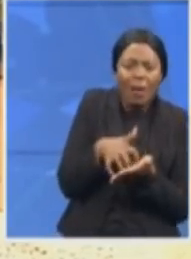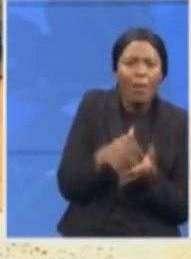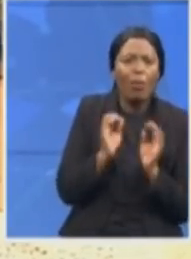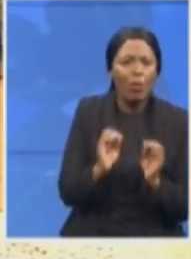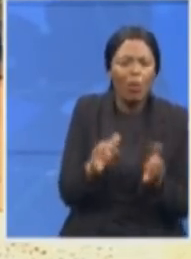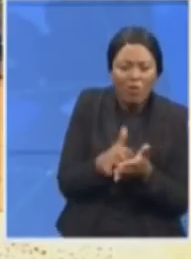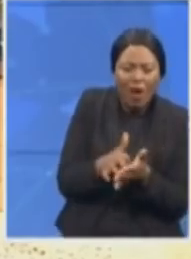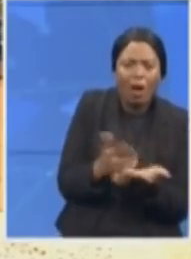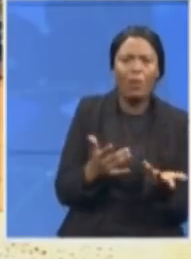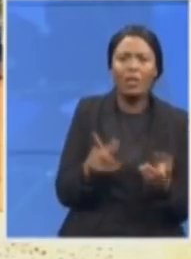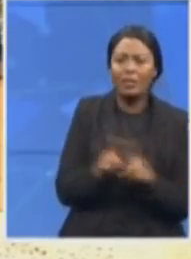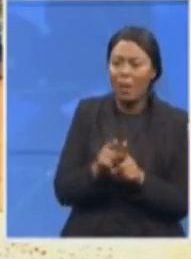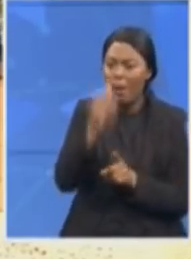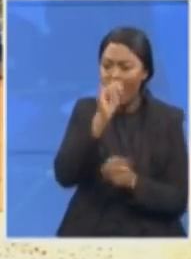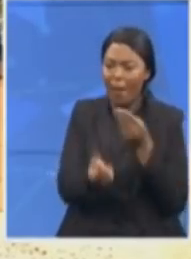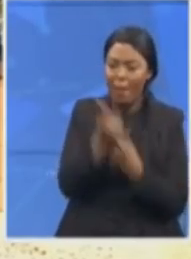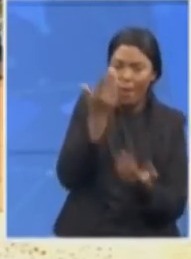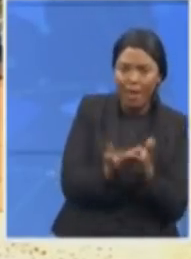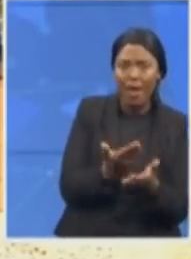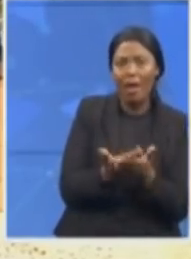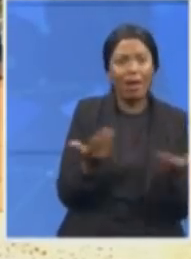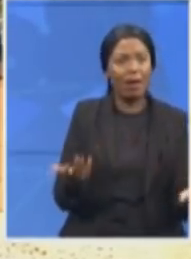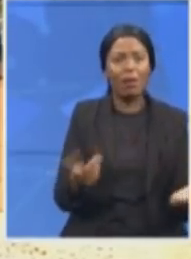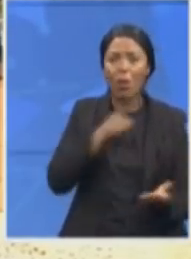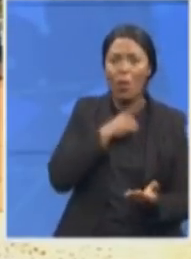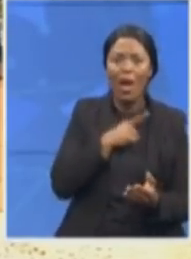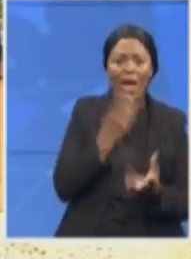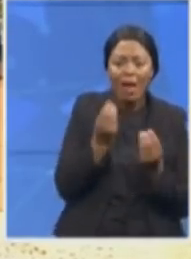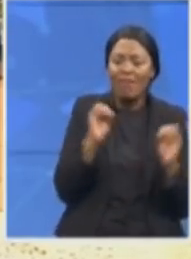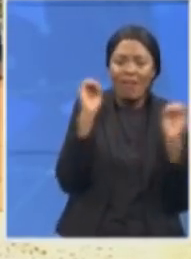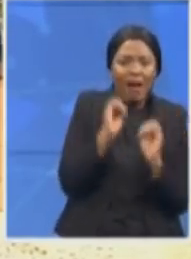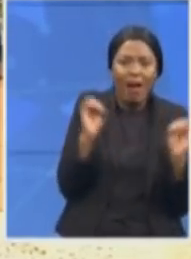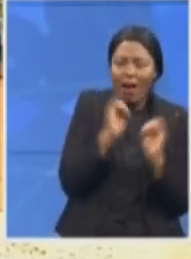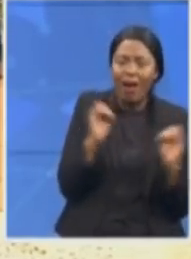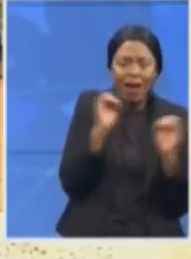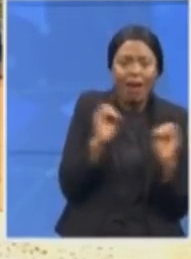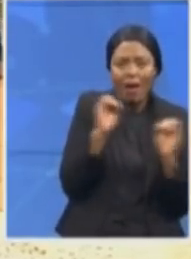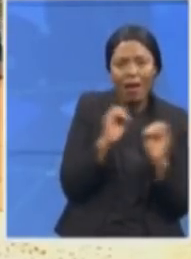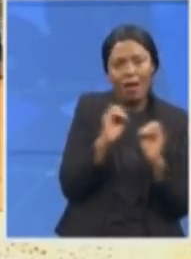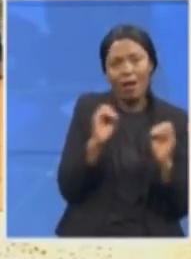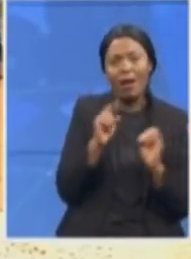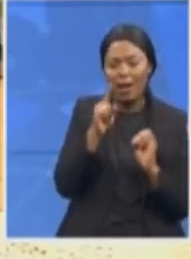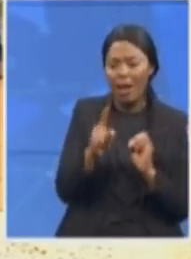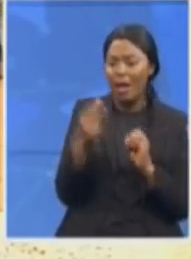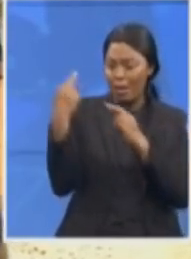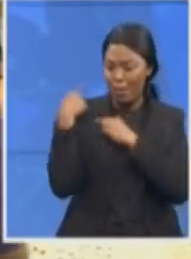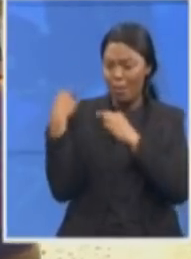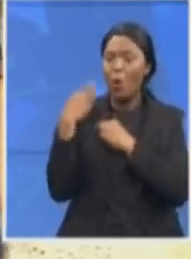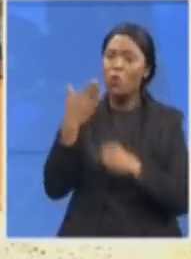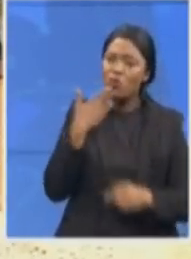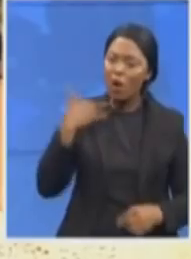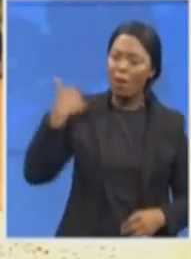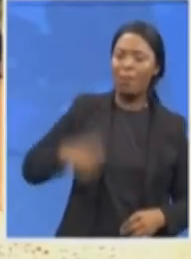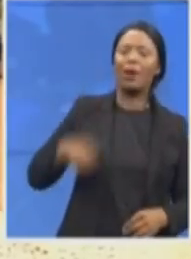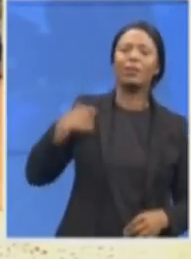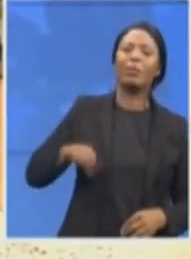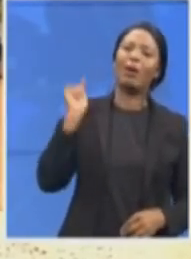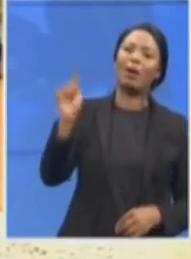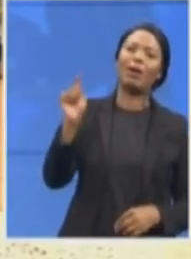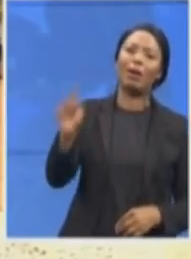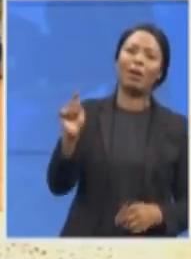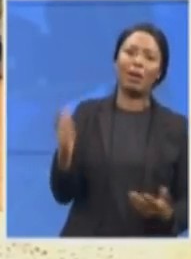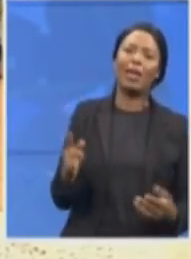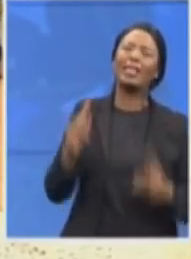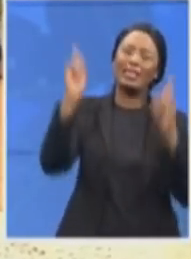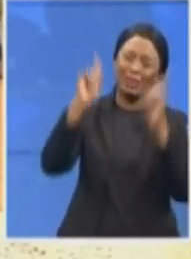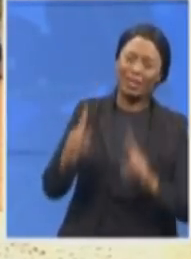have nothing. And this is the responsibility of municipality, especially the Ekurhuleni municipality, to come to the party